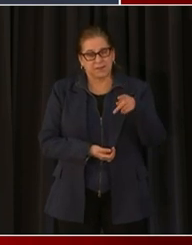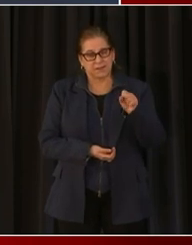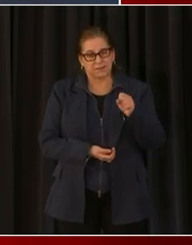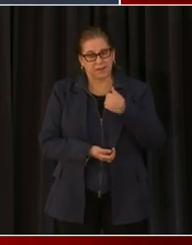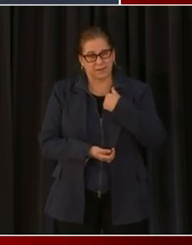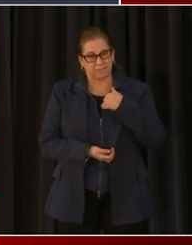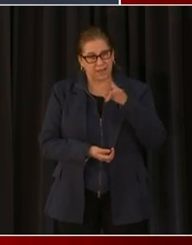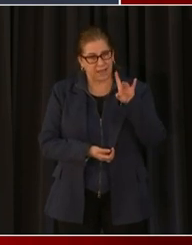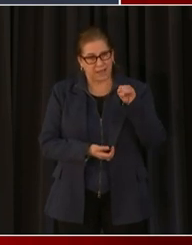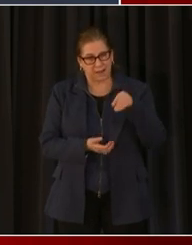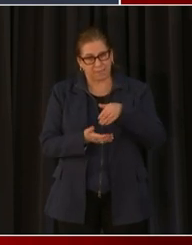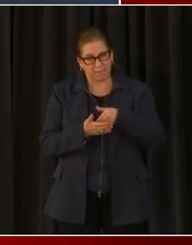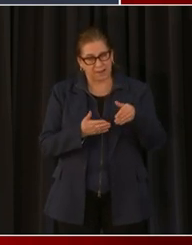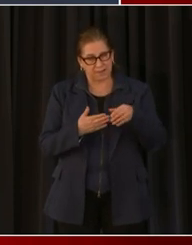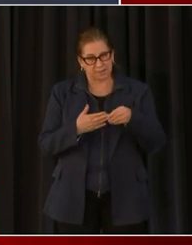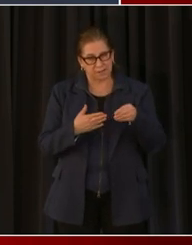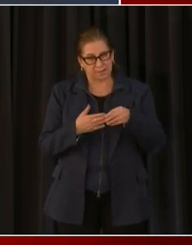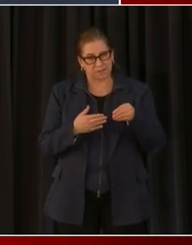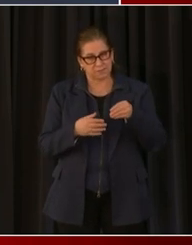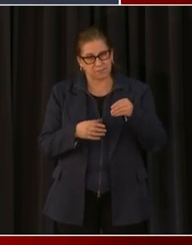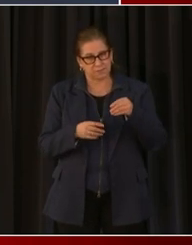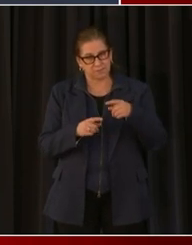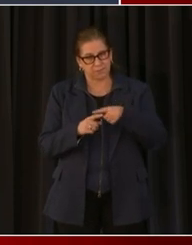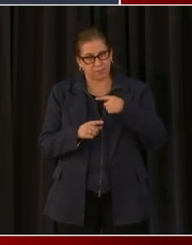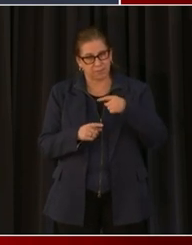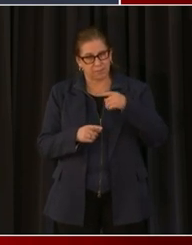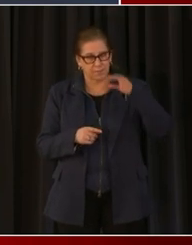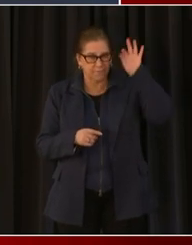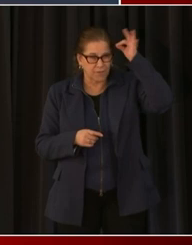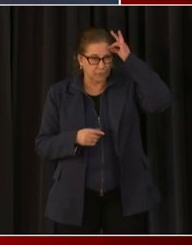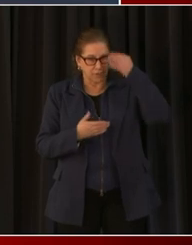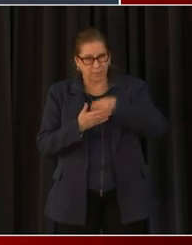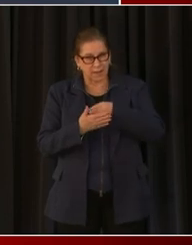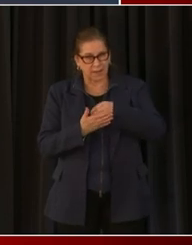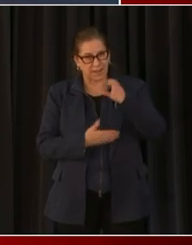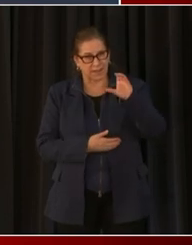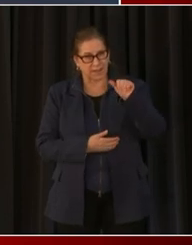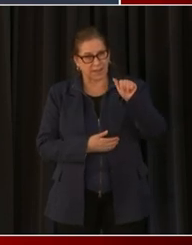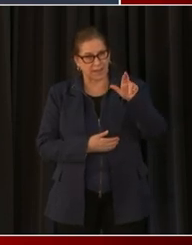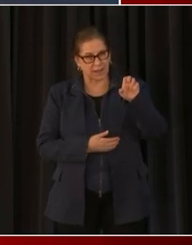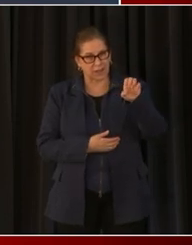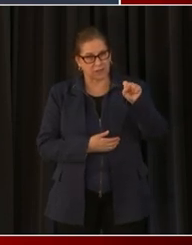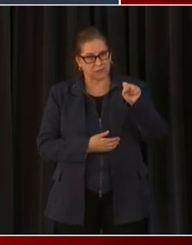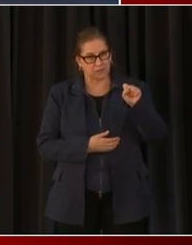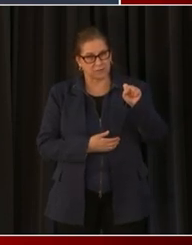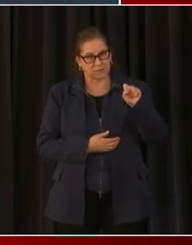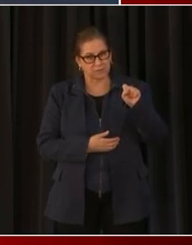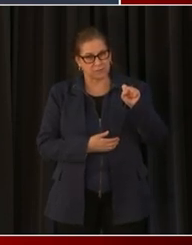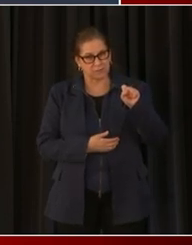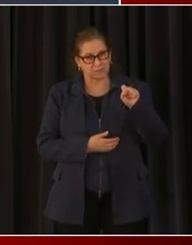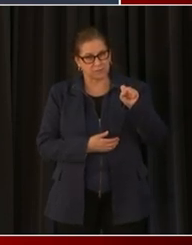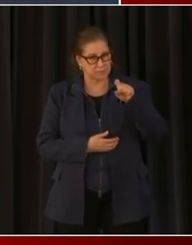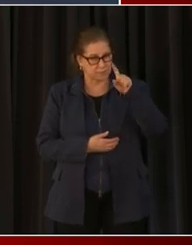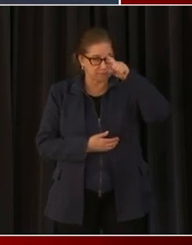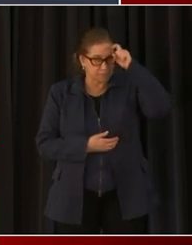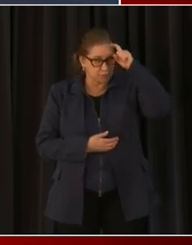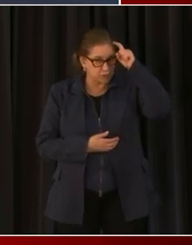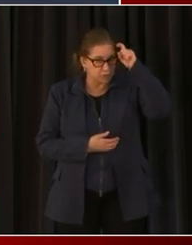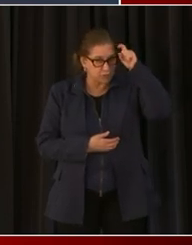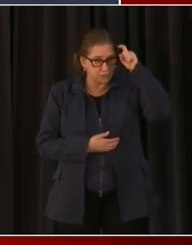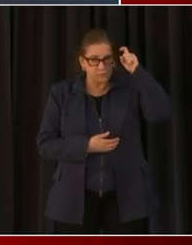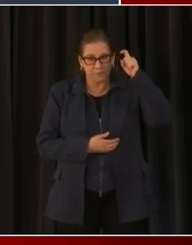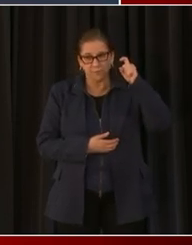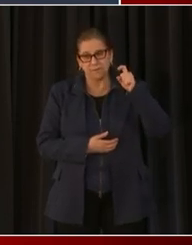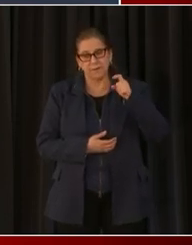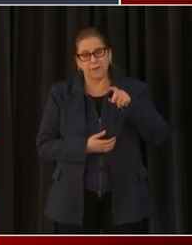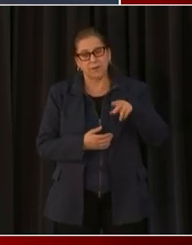for federal care funding. How much of that, so summer learning would be fiscal year 2021. How much of